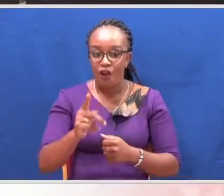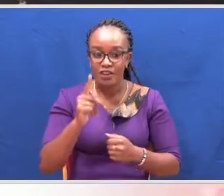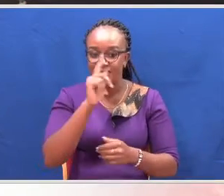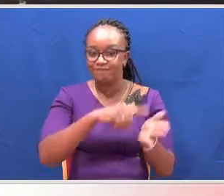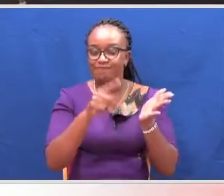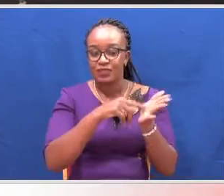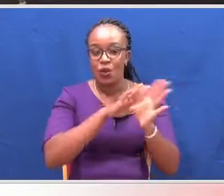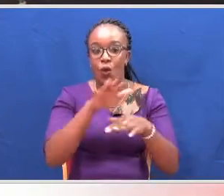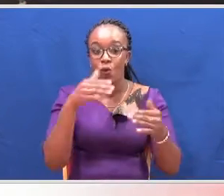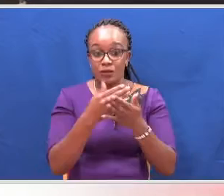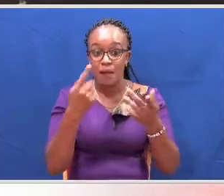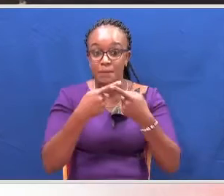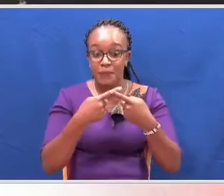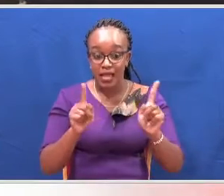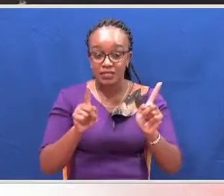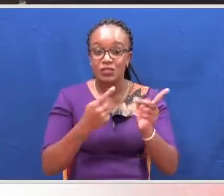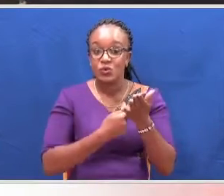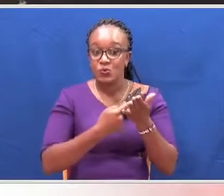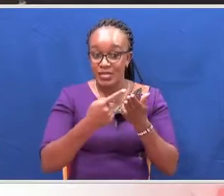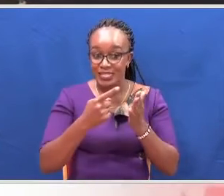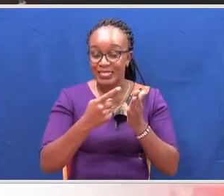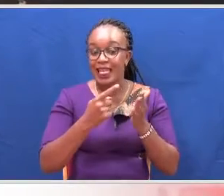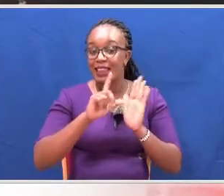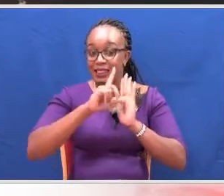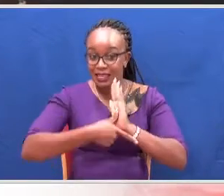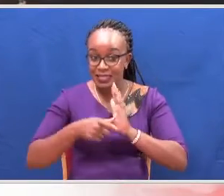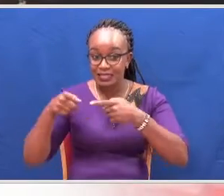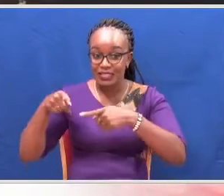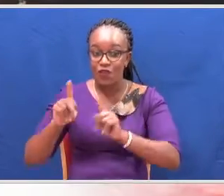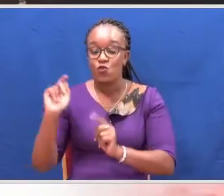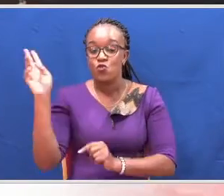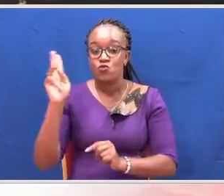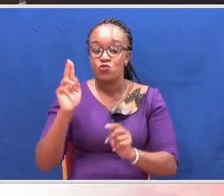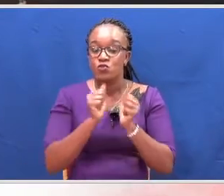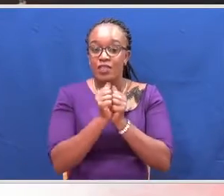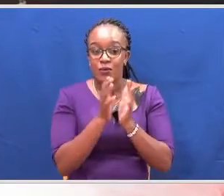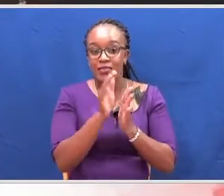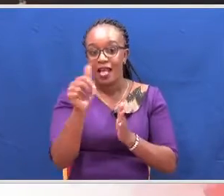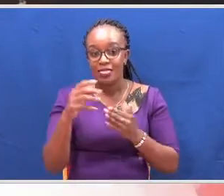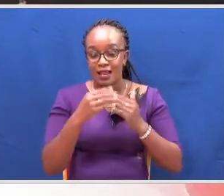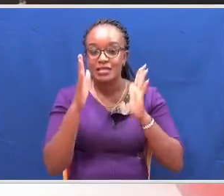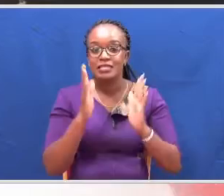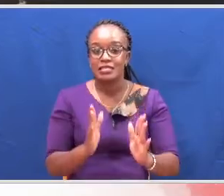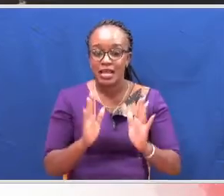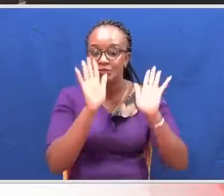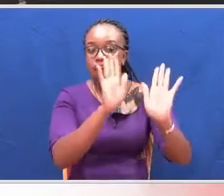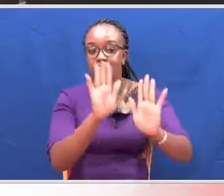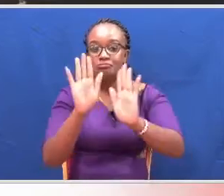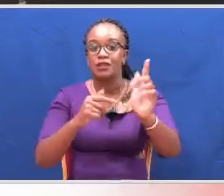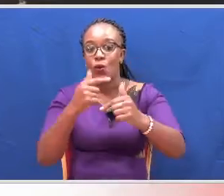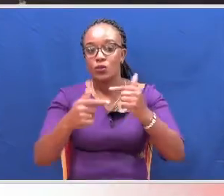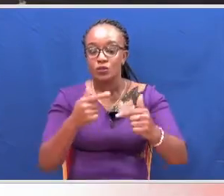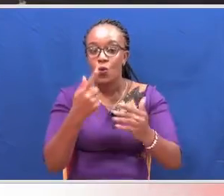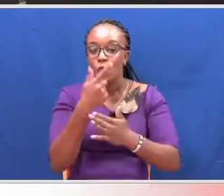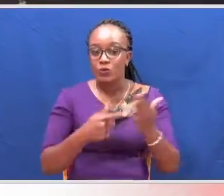weeks later, he, together with other political leaders, hit the streets to drum up support for the BBI bill. Just what may be